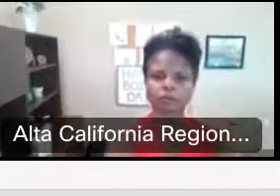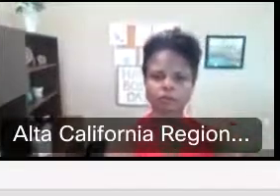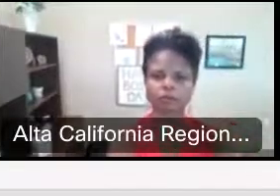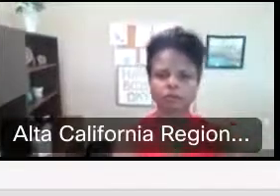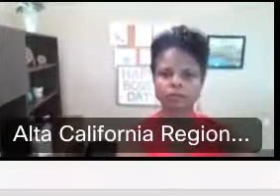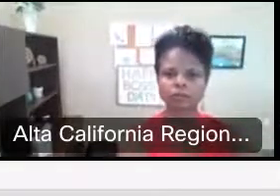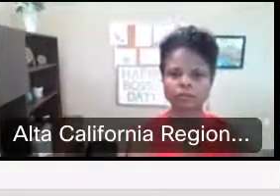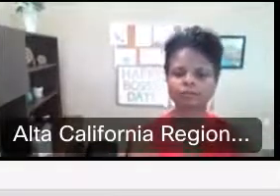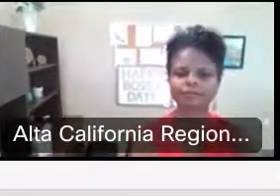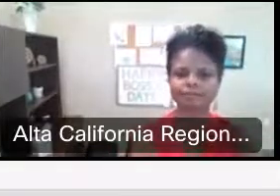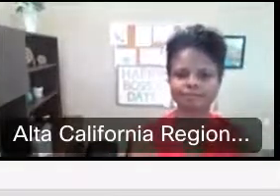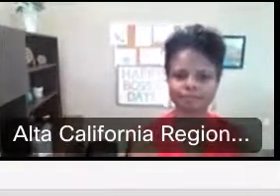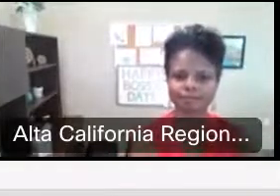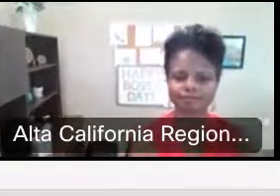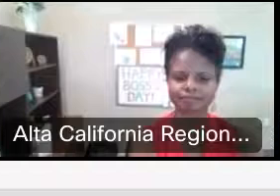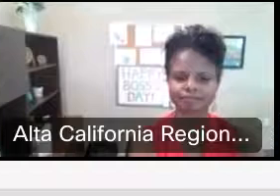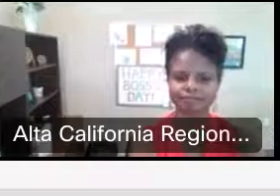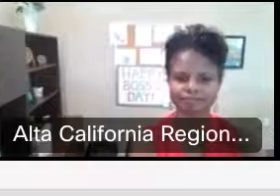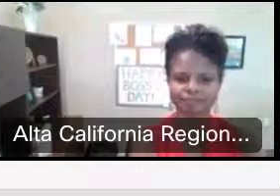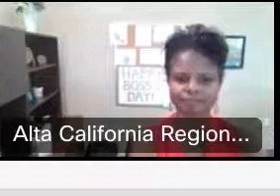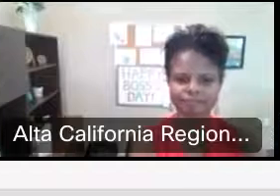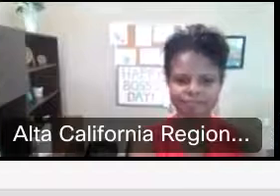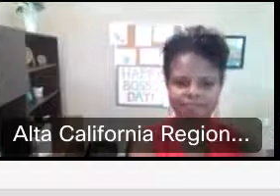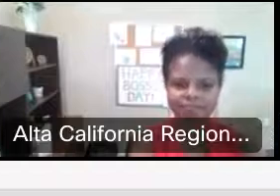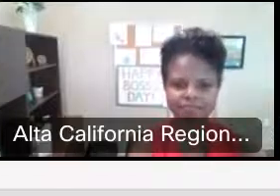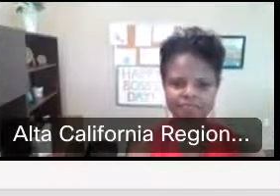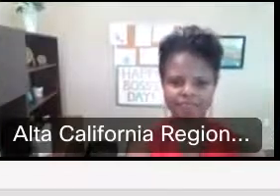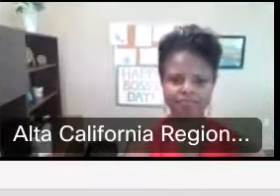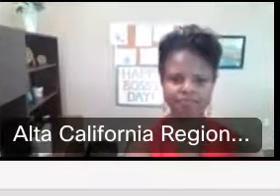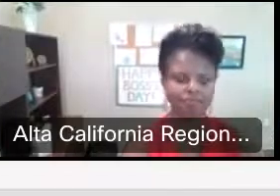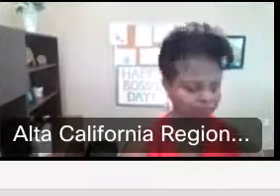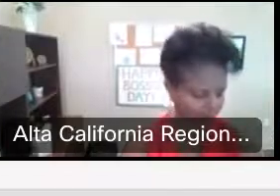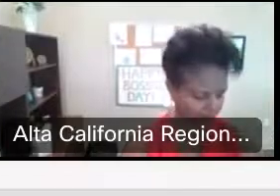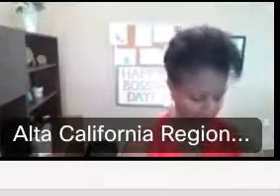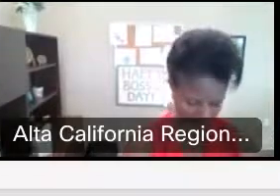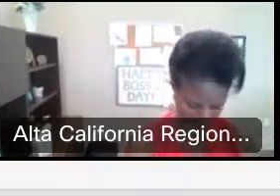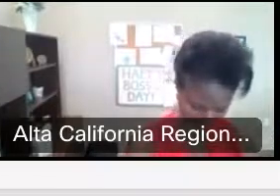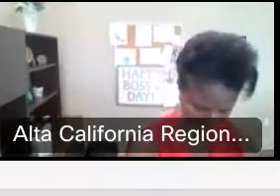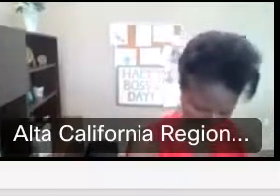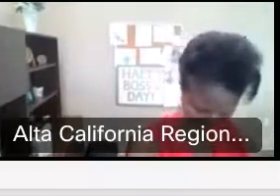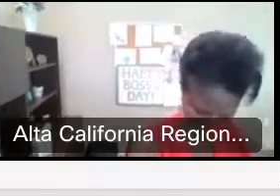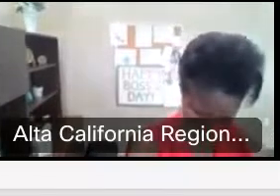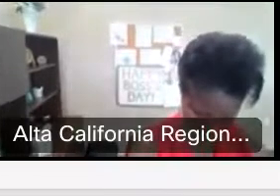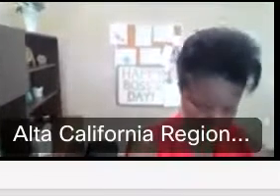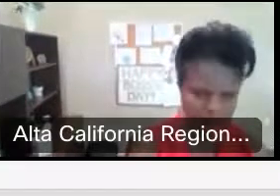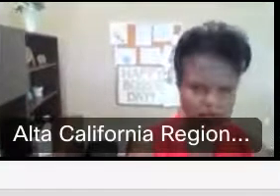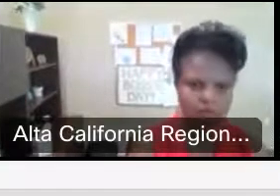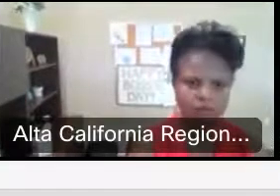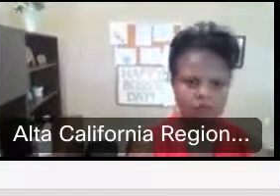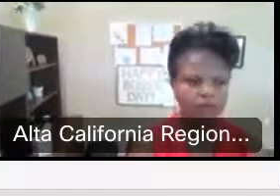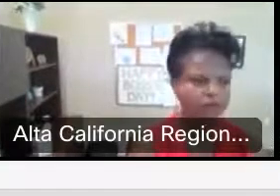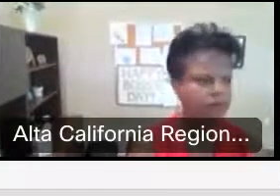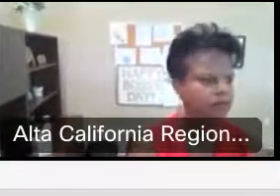community services manager, supervises the staff that work with SANDIS, and so specifically related to the special